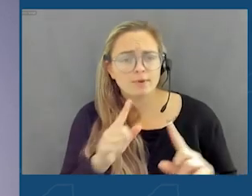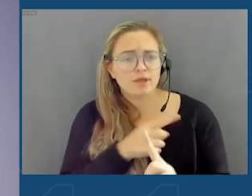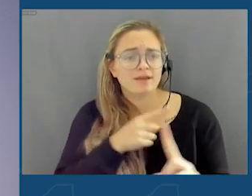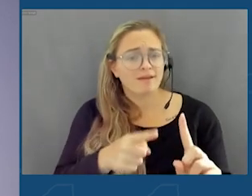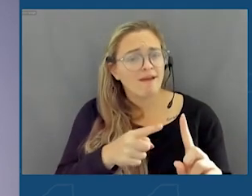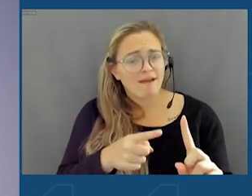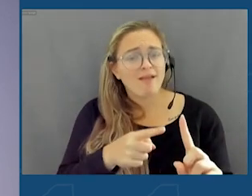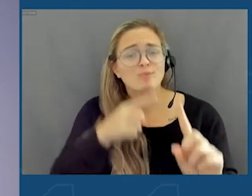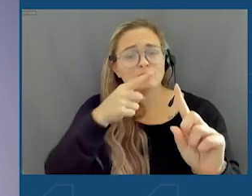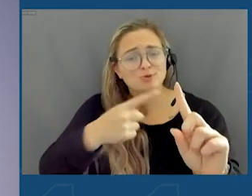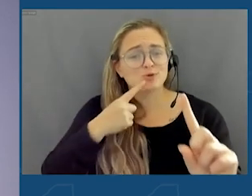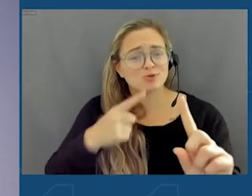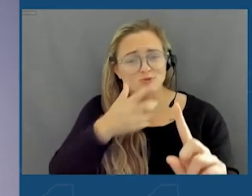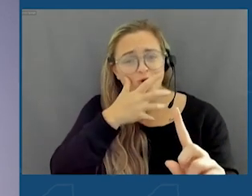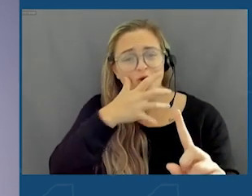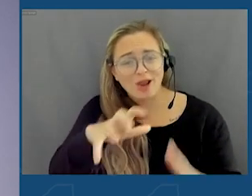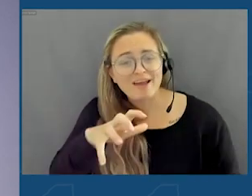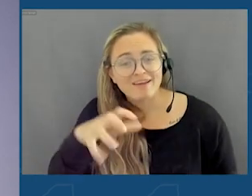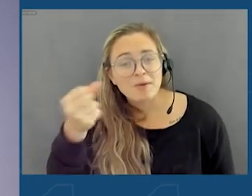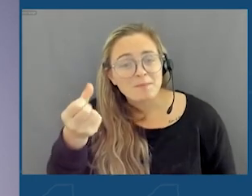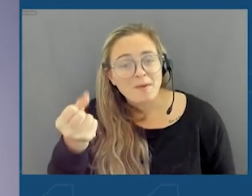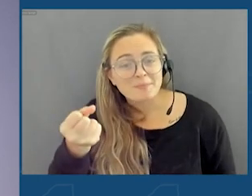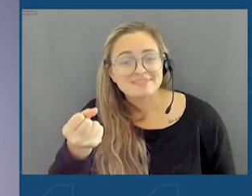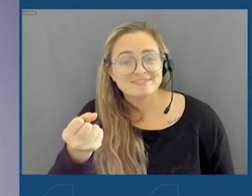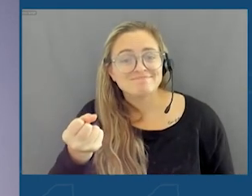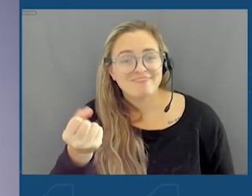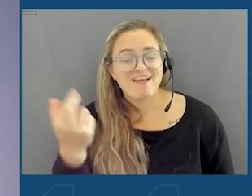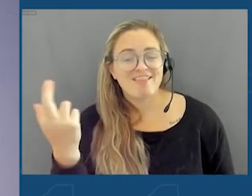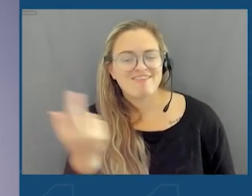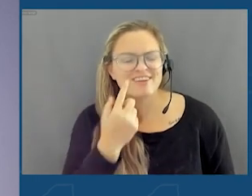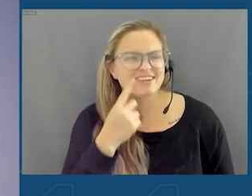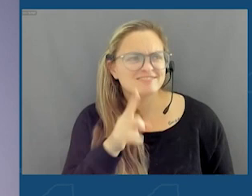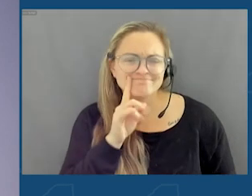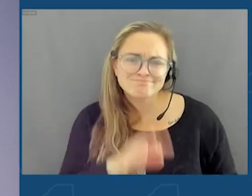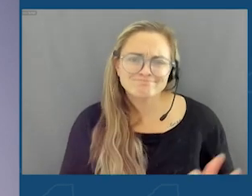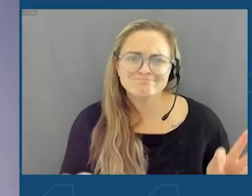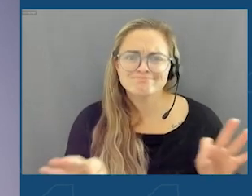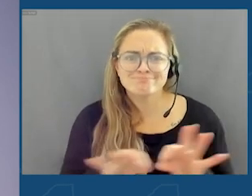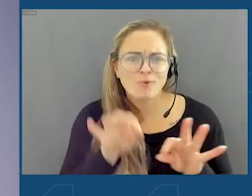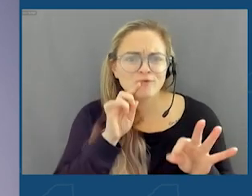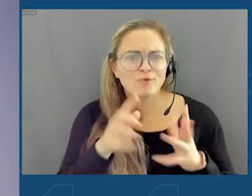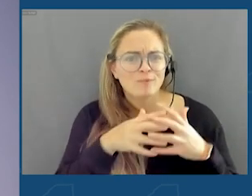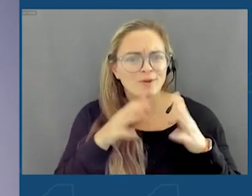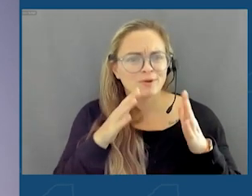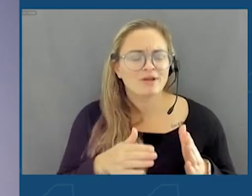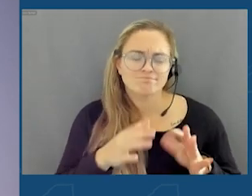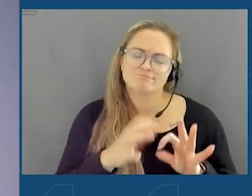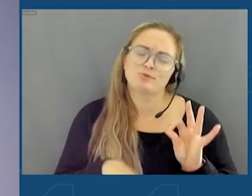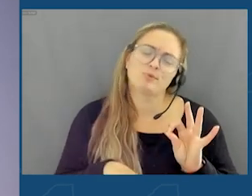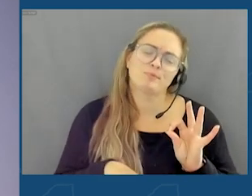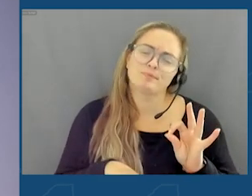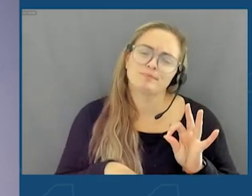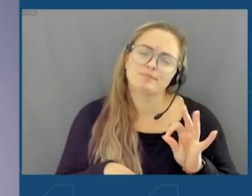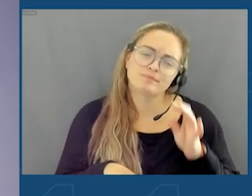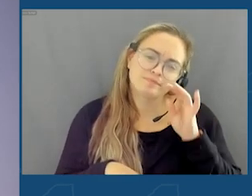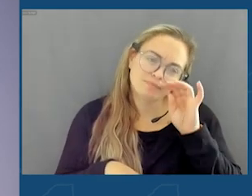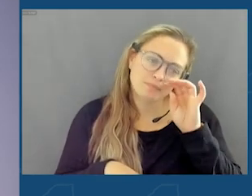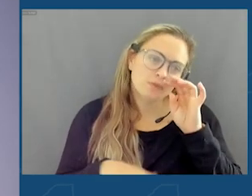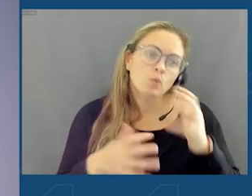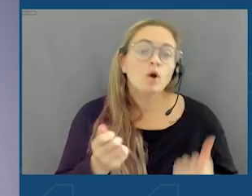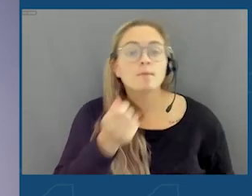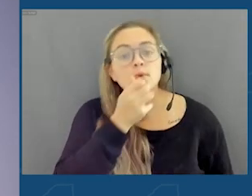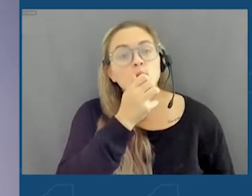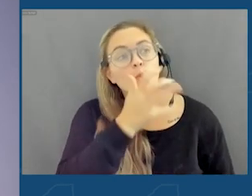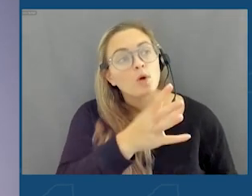pumps. And the reason this is so important to Americans is pretty simple. We want to be warm in the